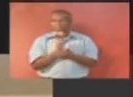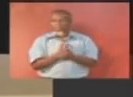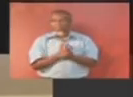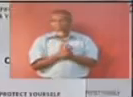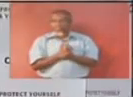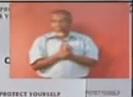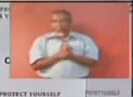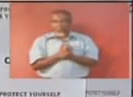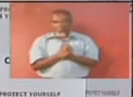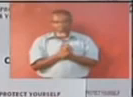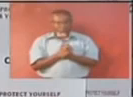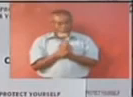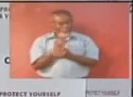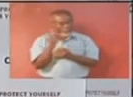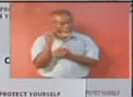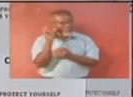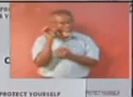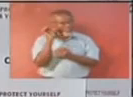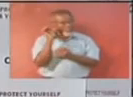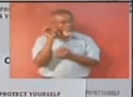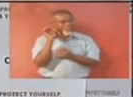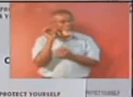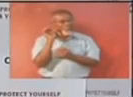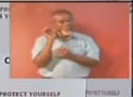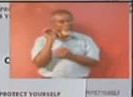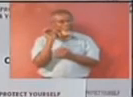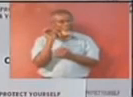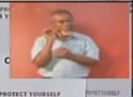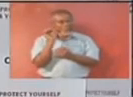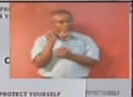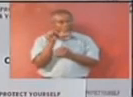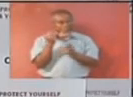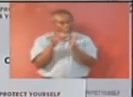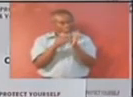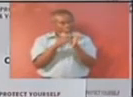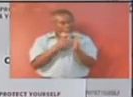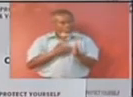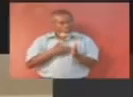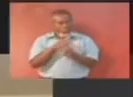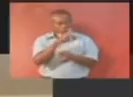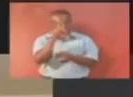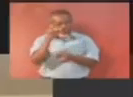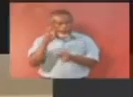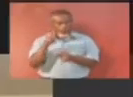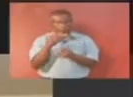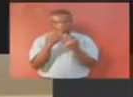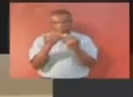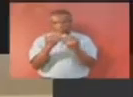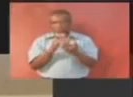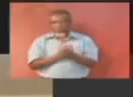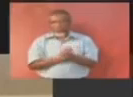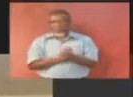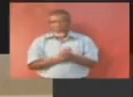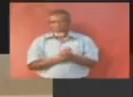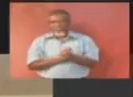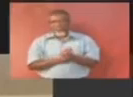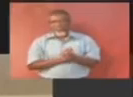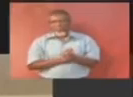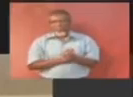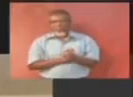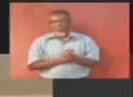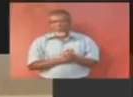Okay, Narissa, we are not hearing you at the moment. Narissa, could you repeat the question? Thank you. Sure, no